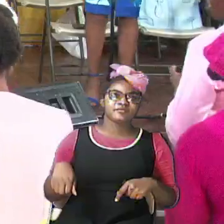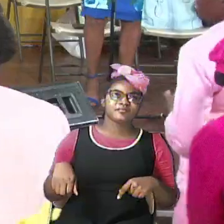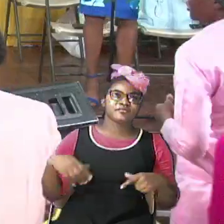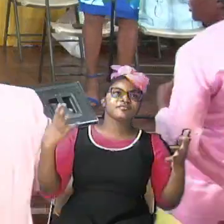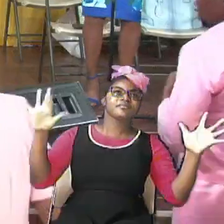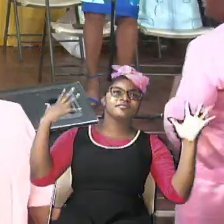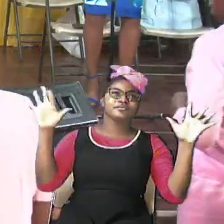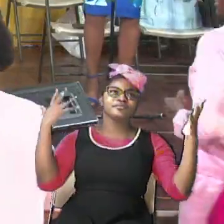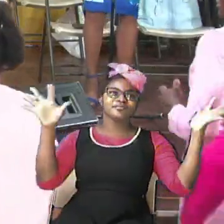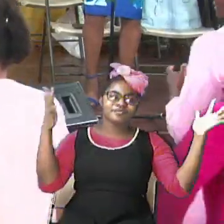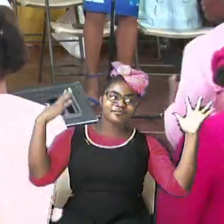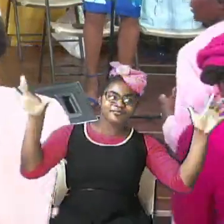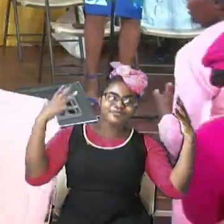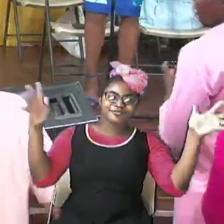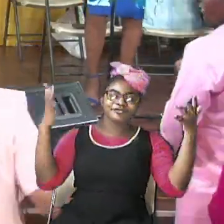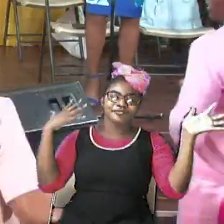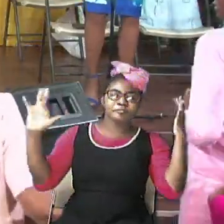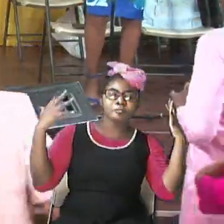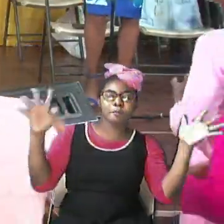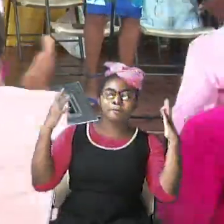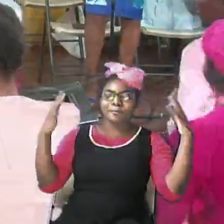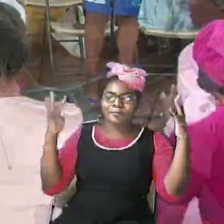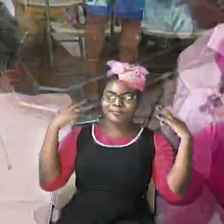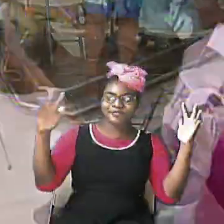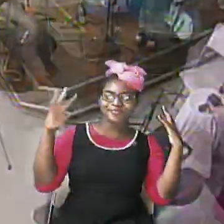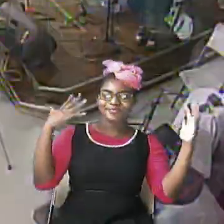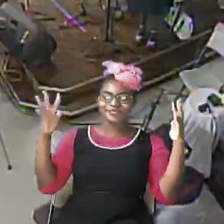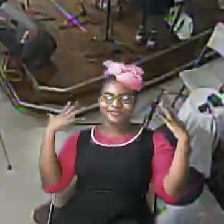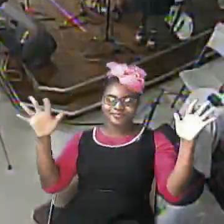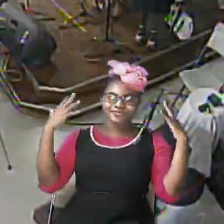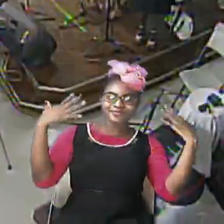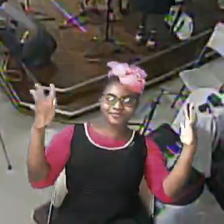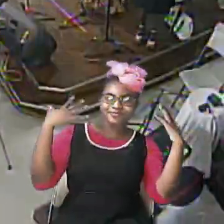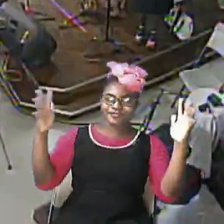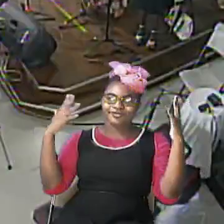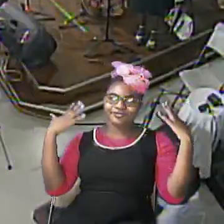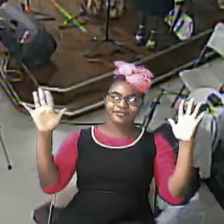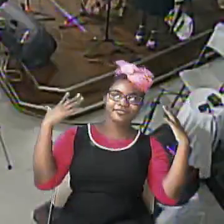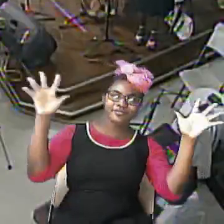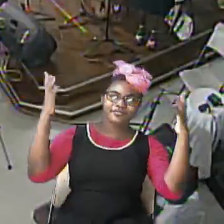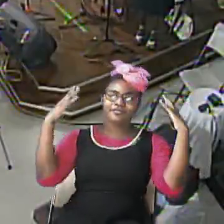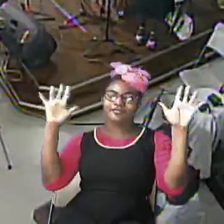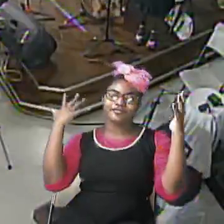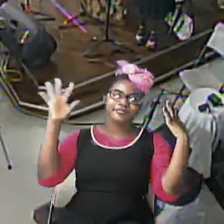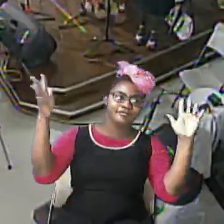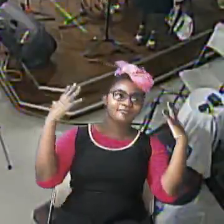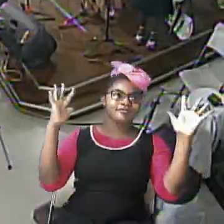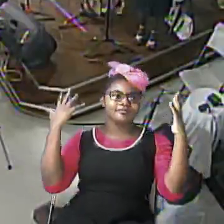Jesus is keeping me alive.